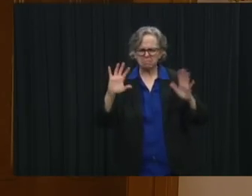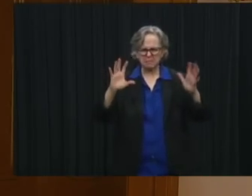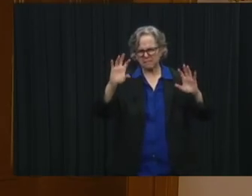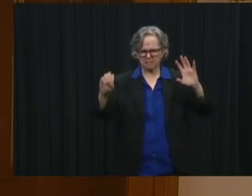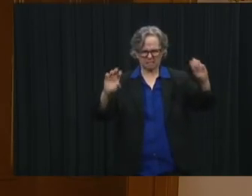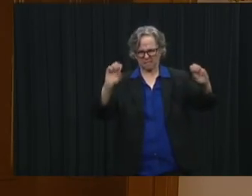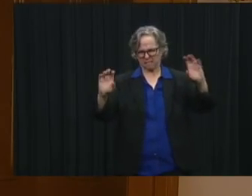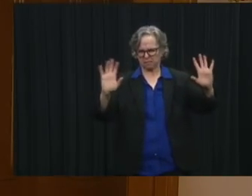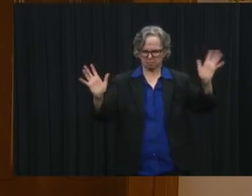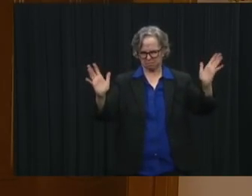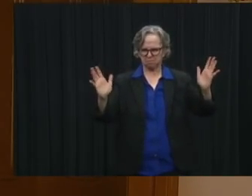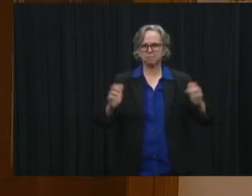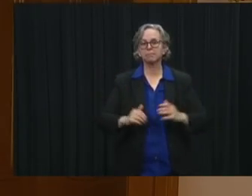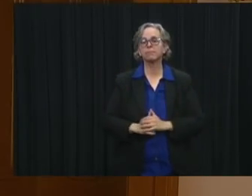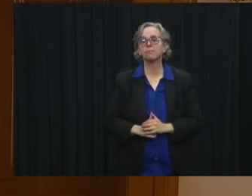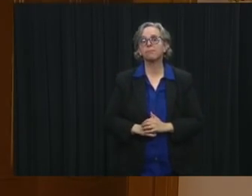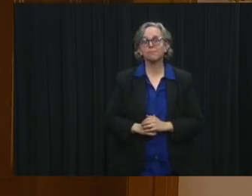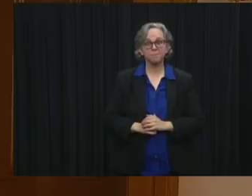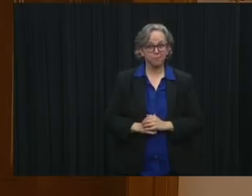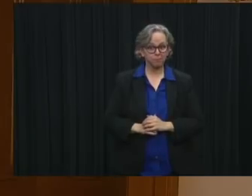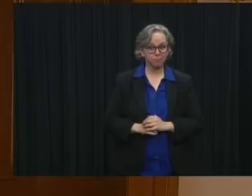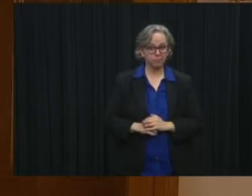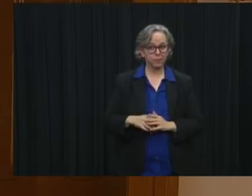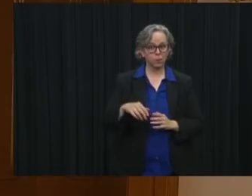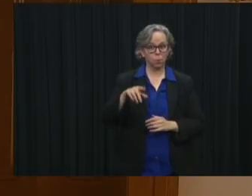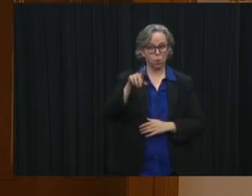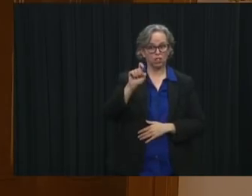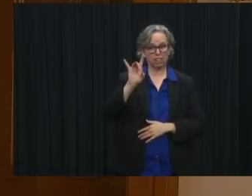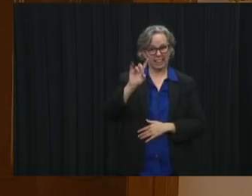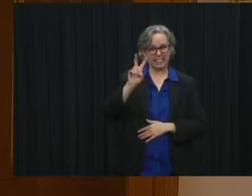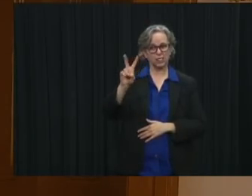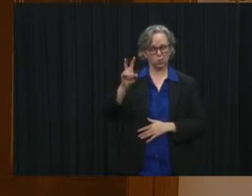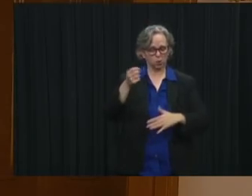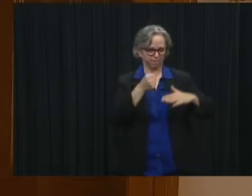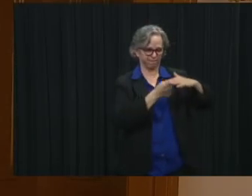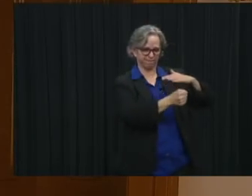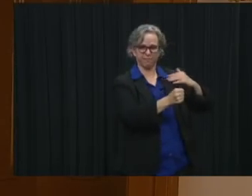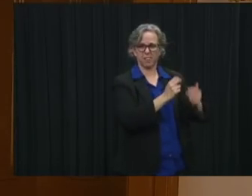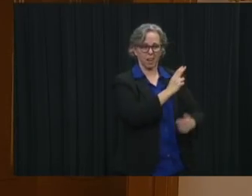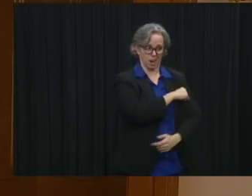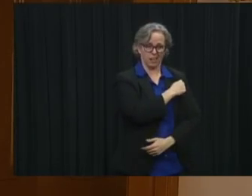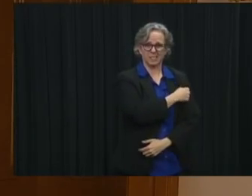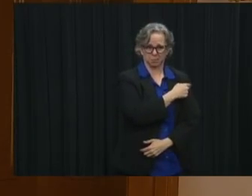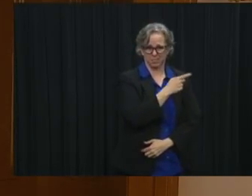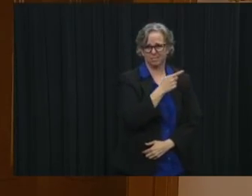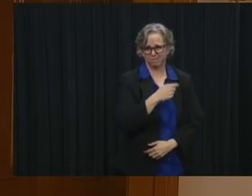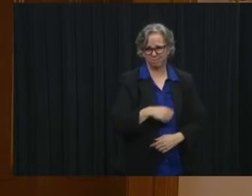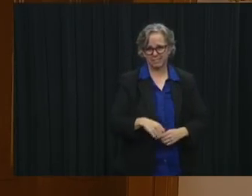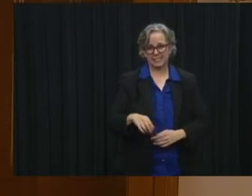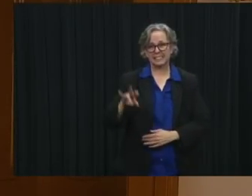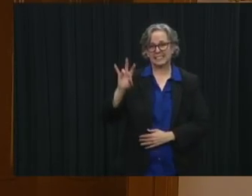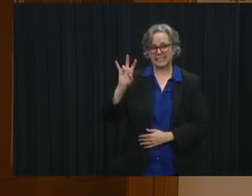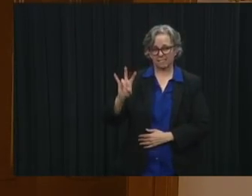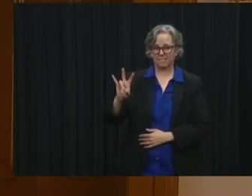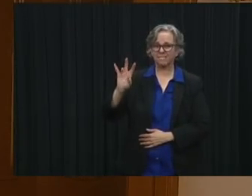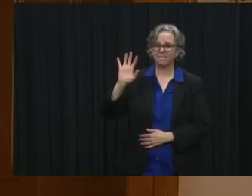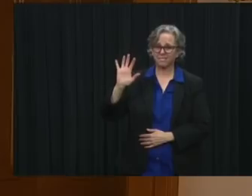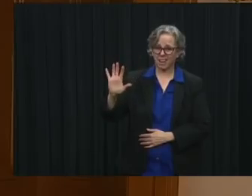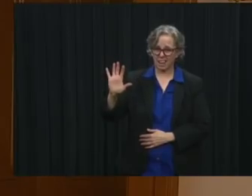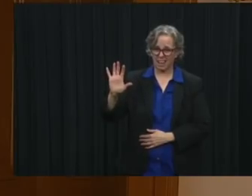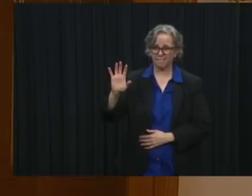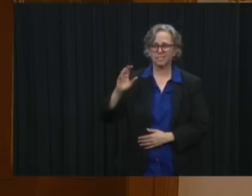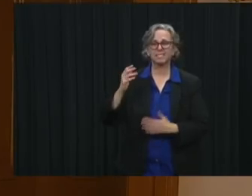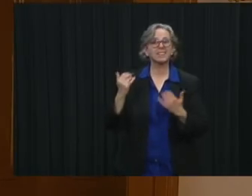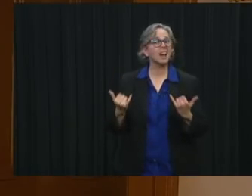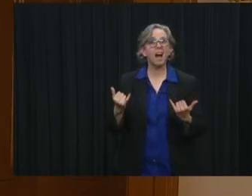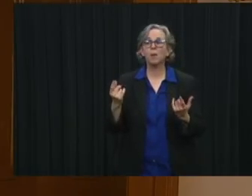182 hospitalized, 75 in the ICU, and long-term care